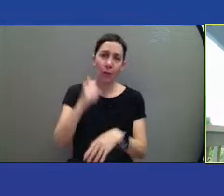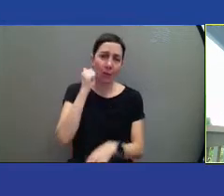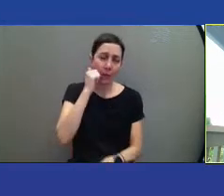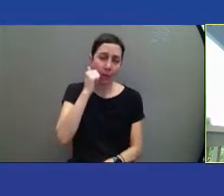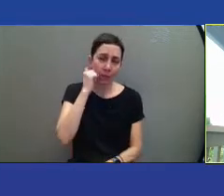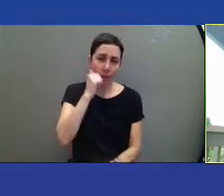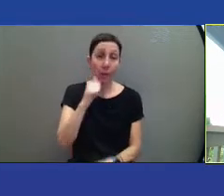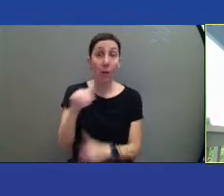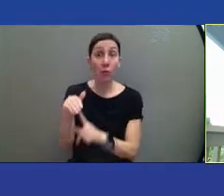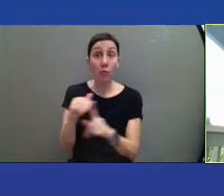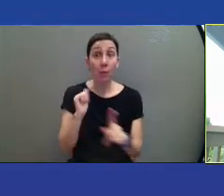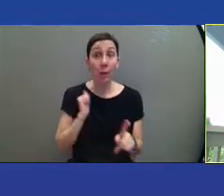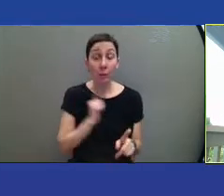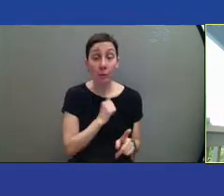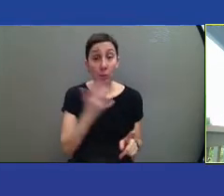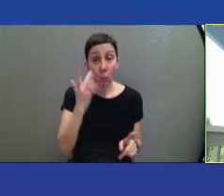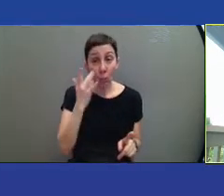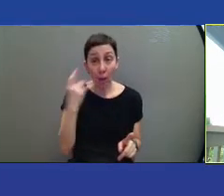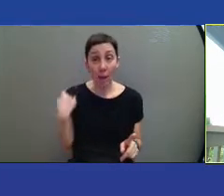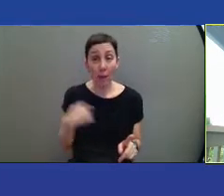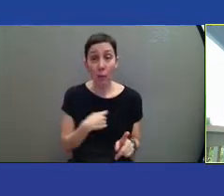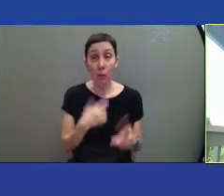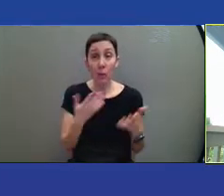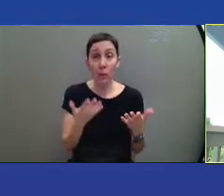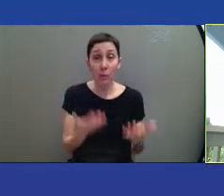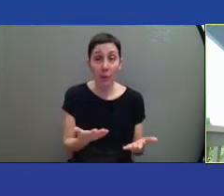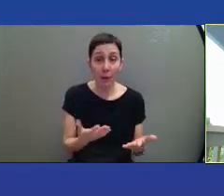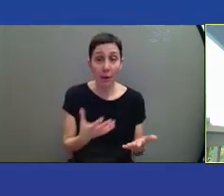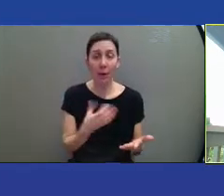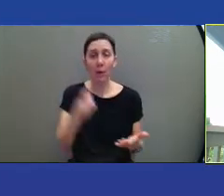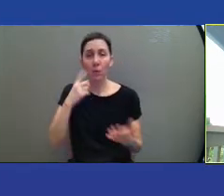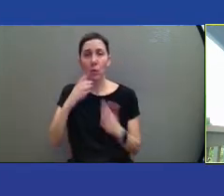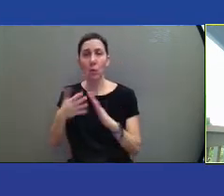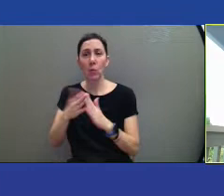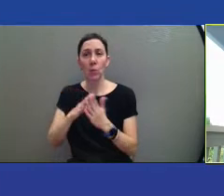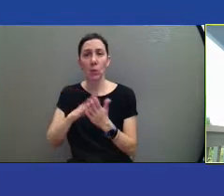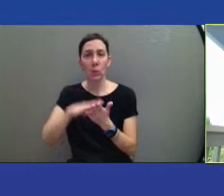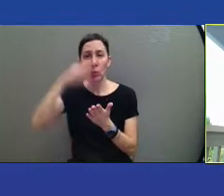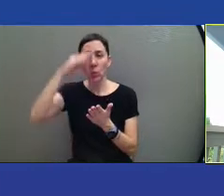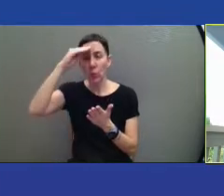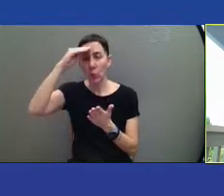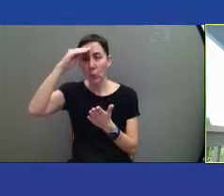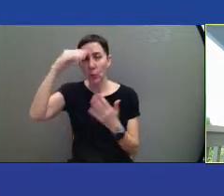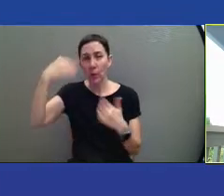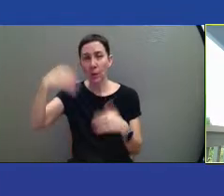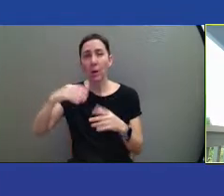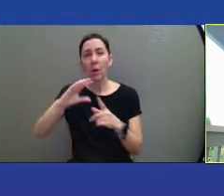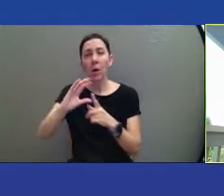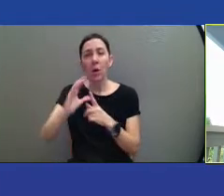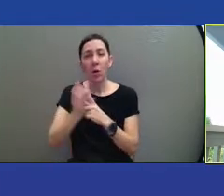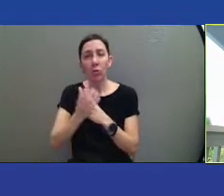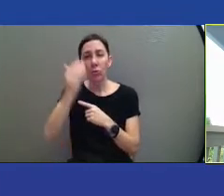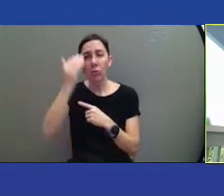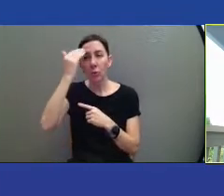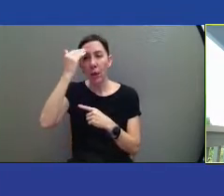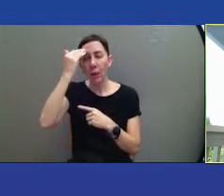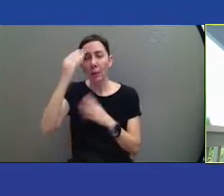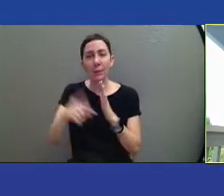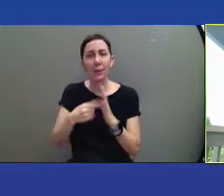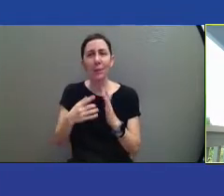remind ourselves why we were there, and for the community to learn a large amount of cultural knowledge that can sometimes feel